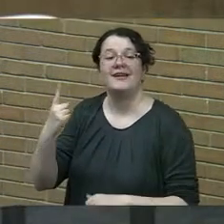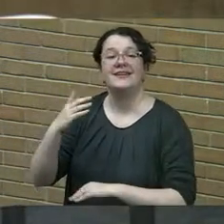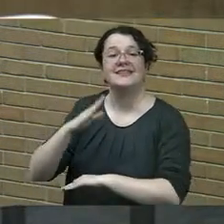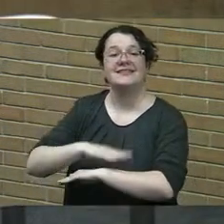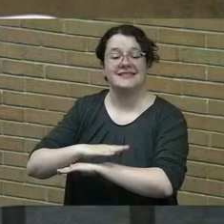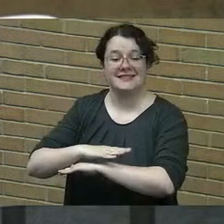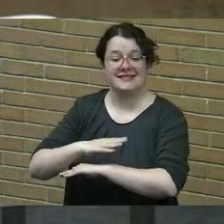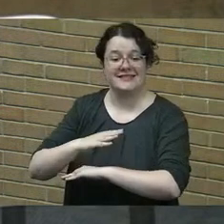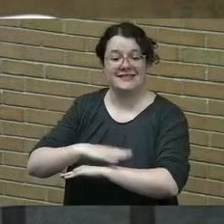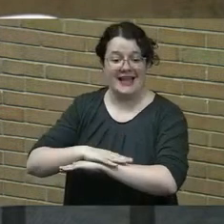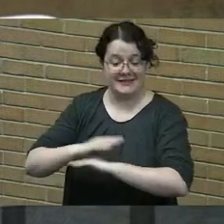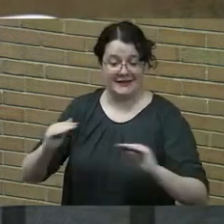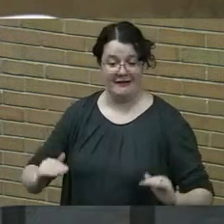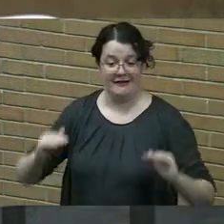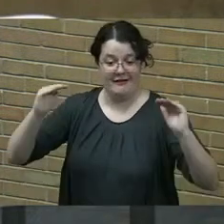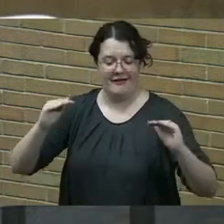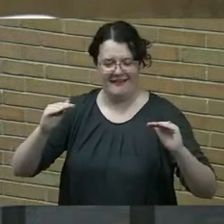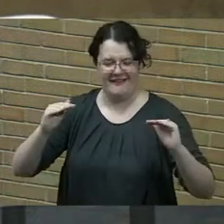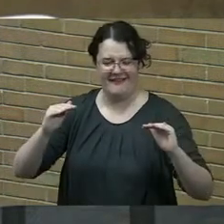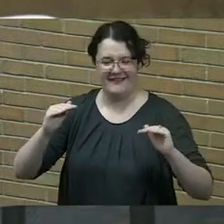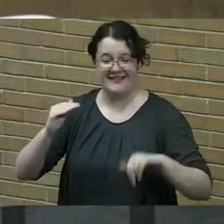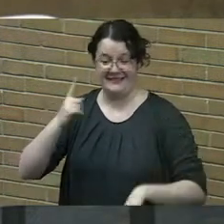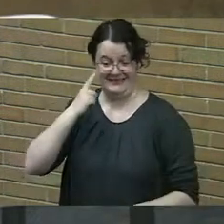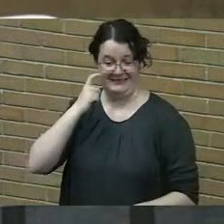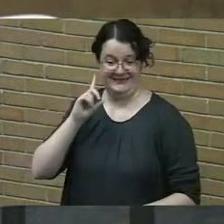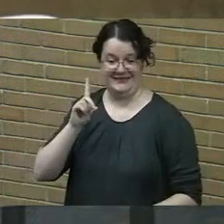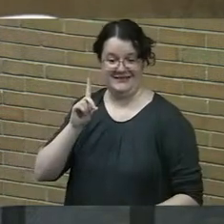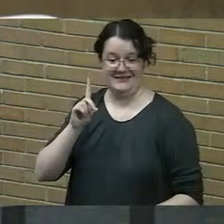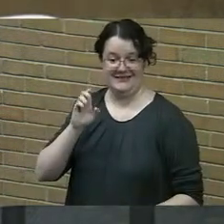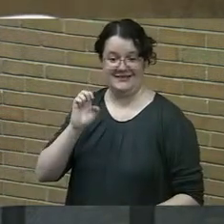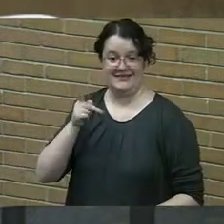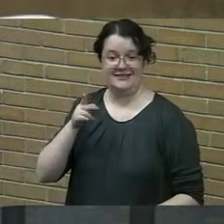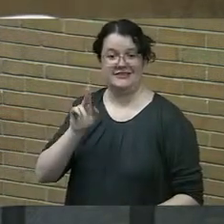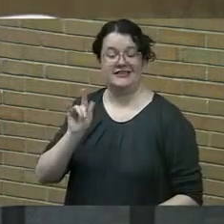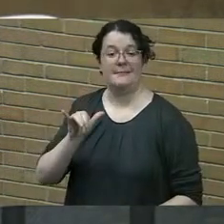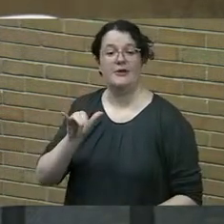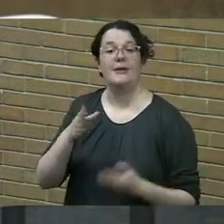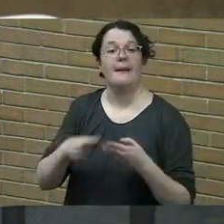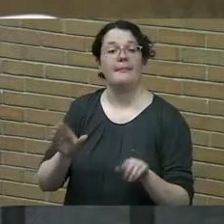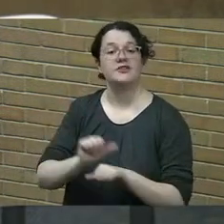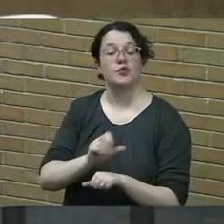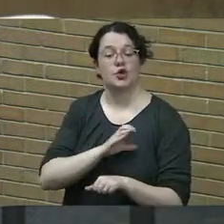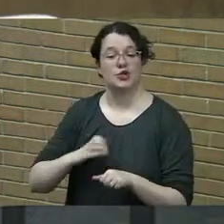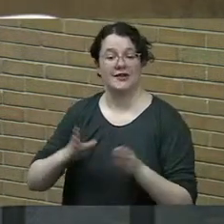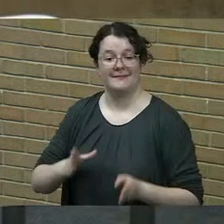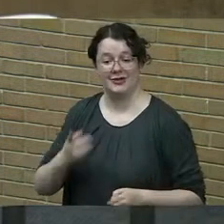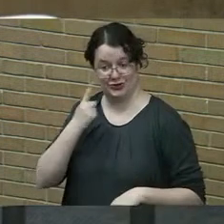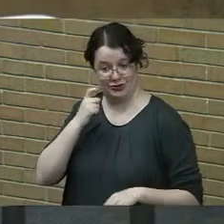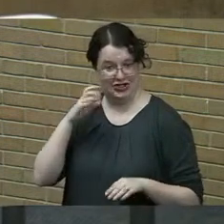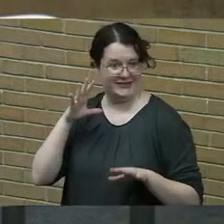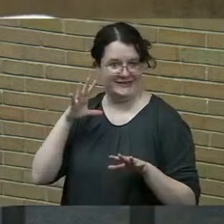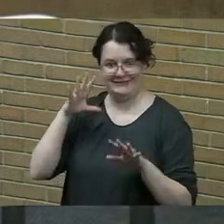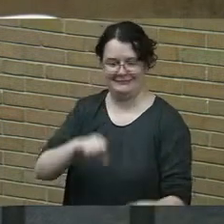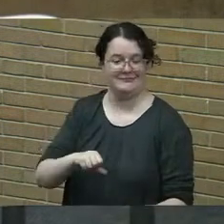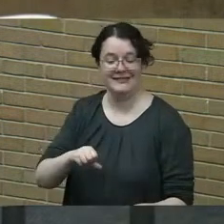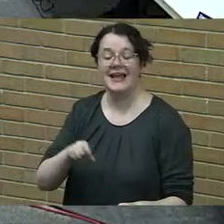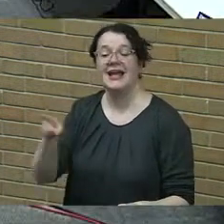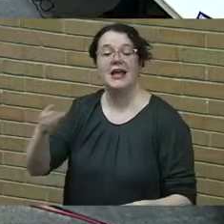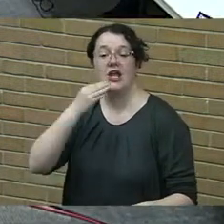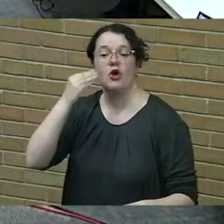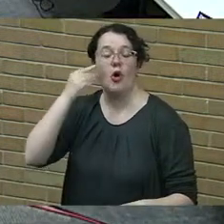our deputy Public Works Commissioner. Is home watching the meeting, so